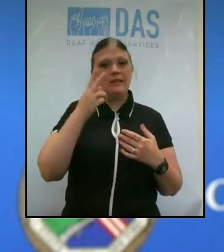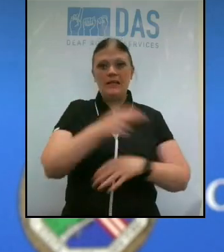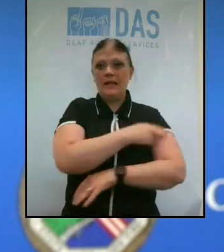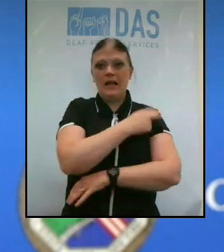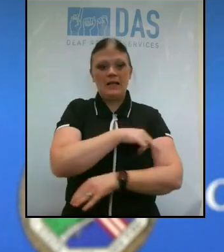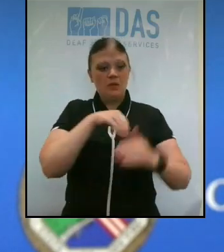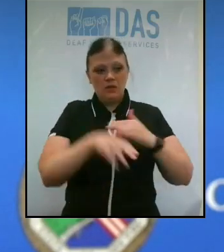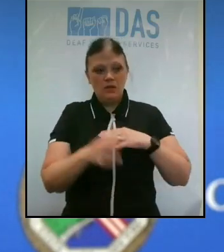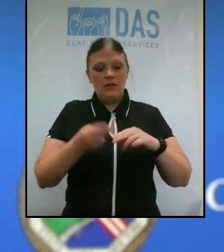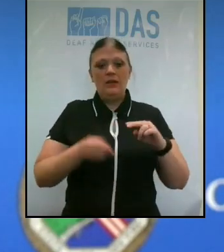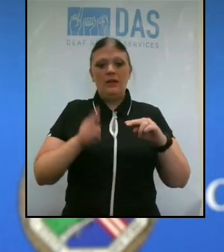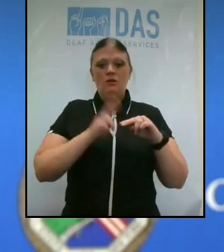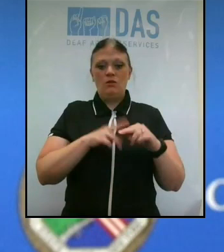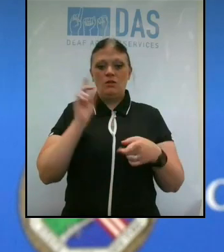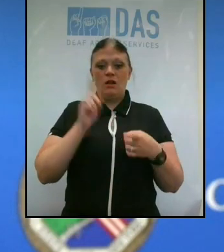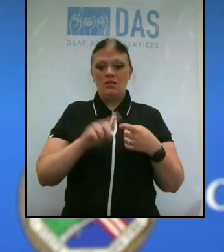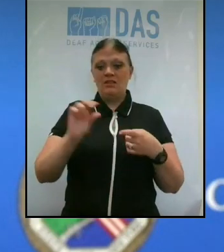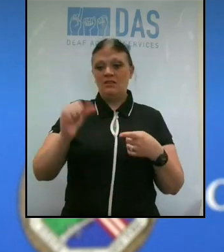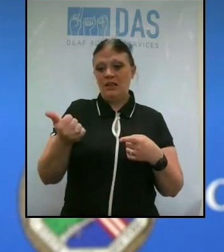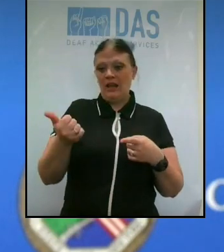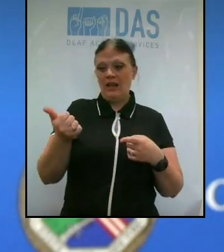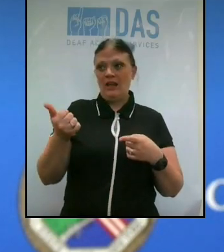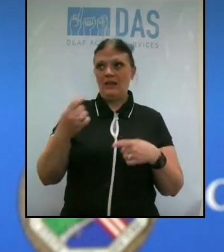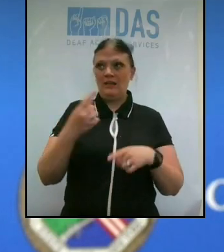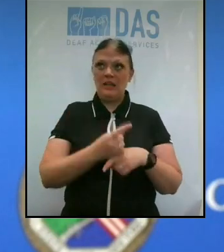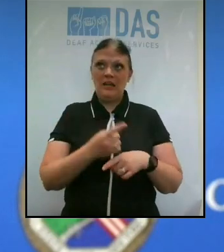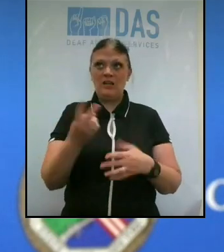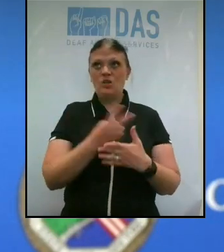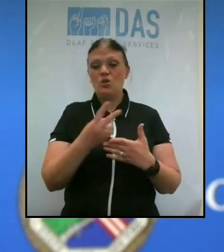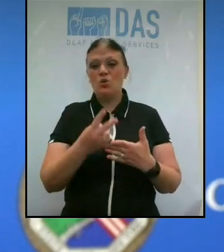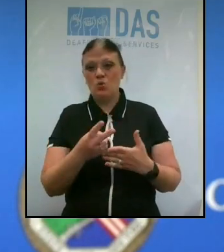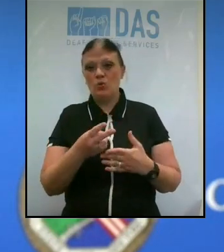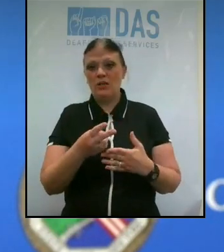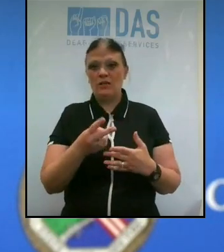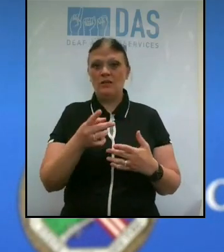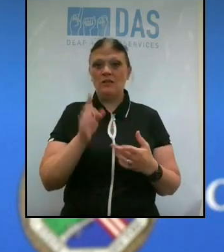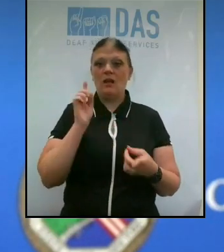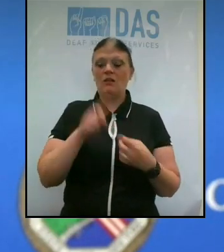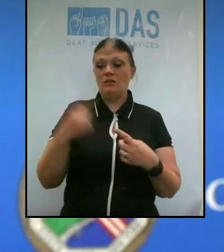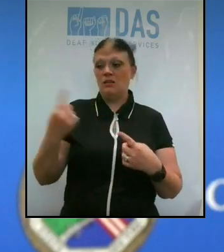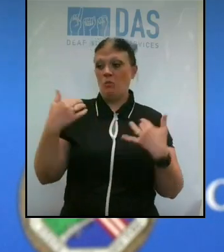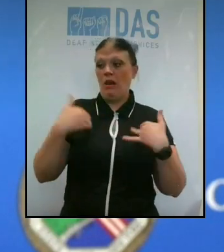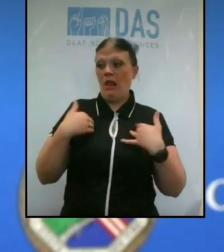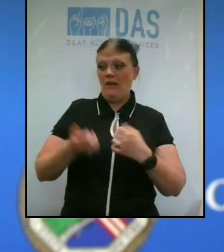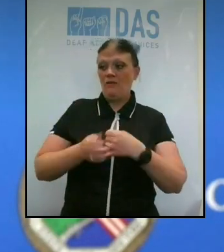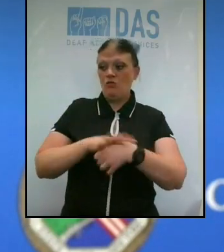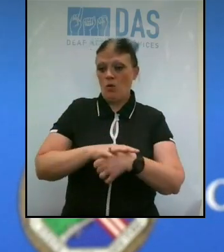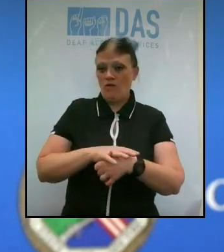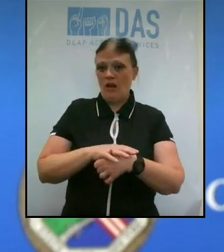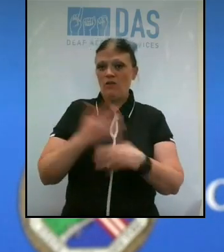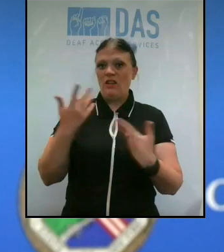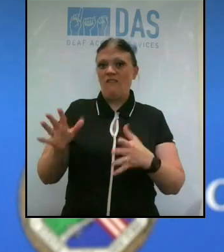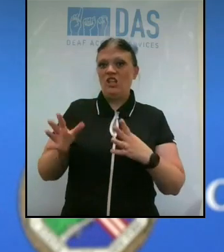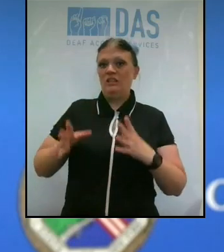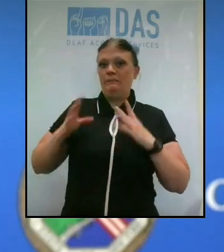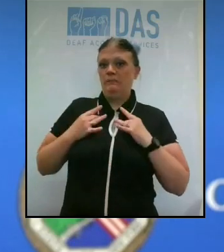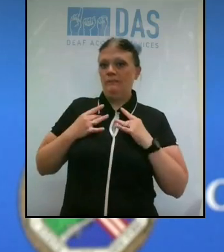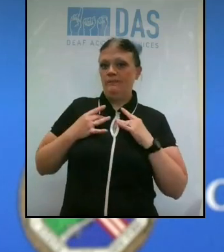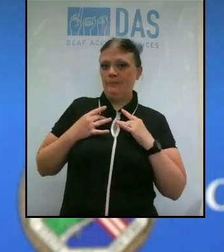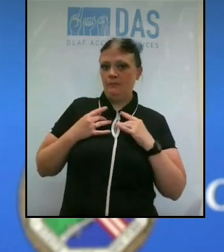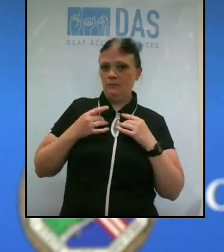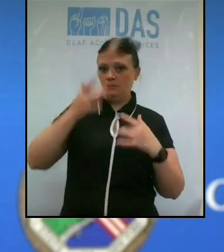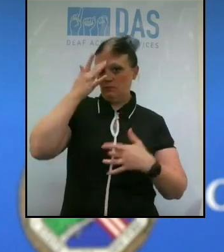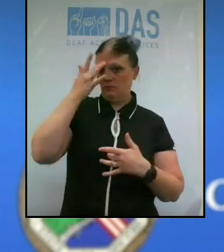increase until usually 10 days to 2 weeks after someone's received or has the coronavirus, contracted it.